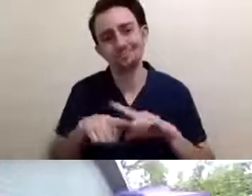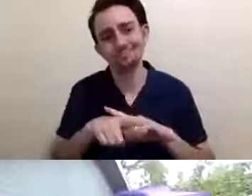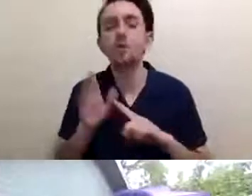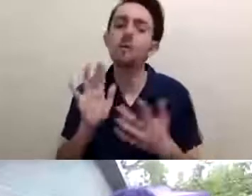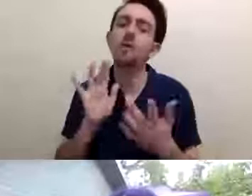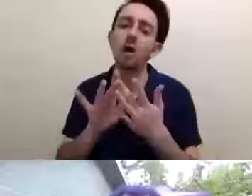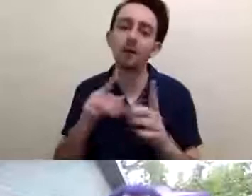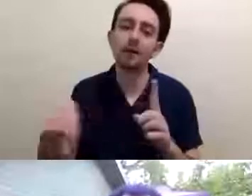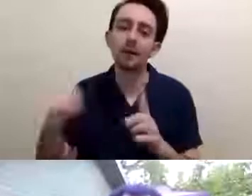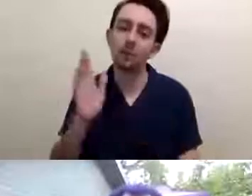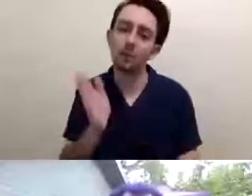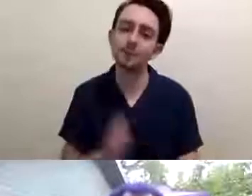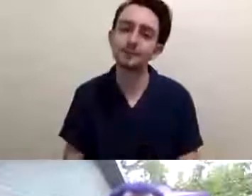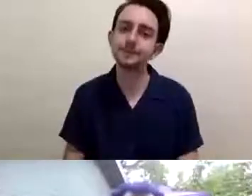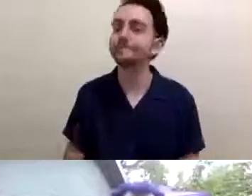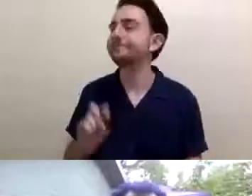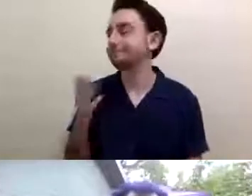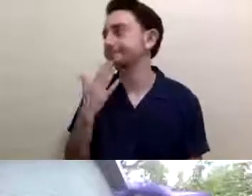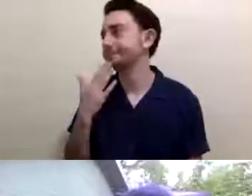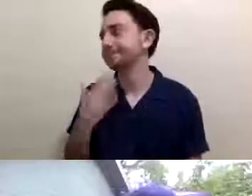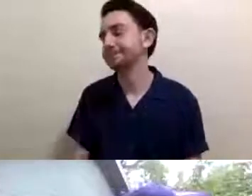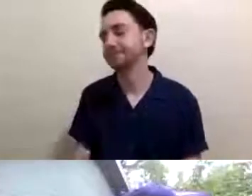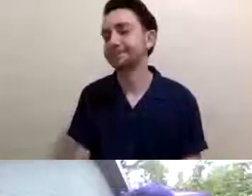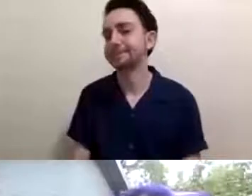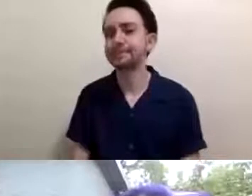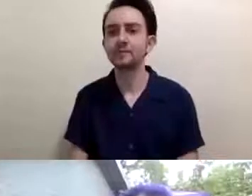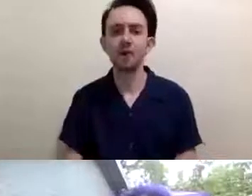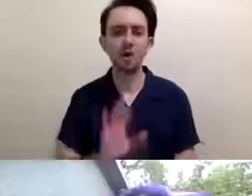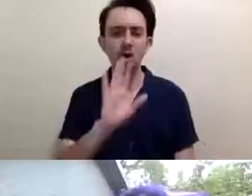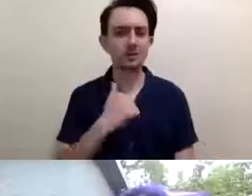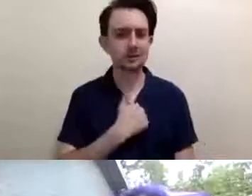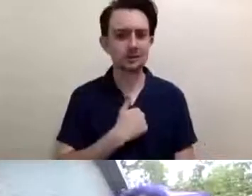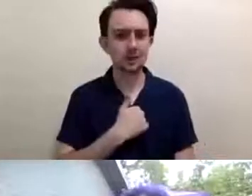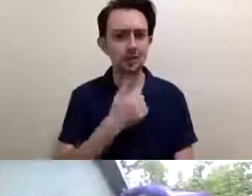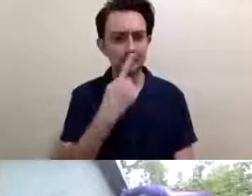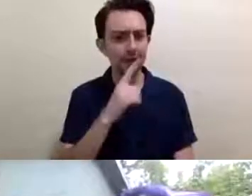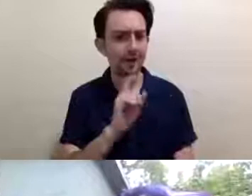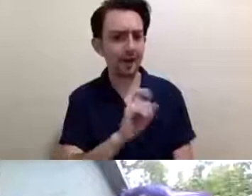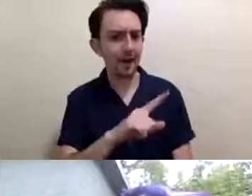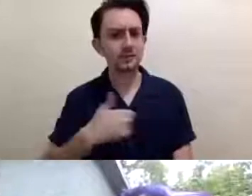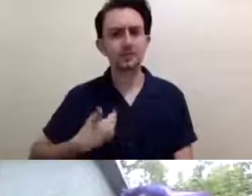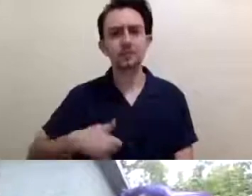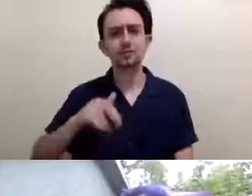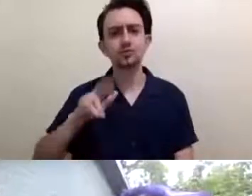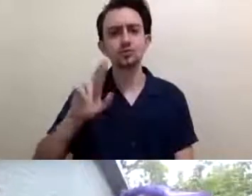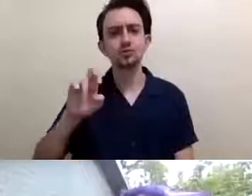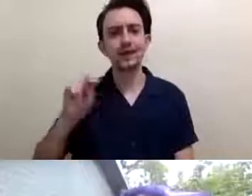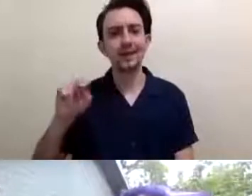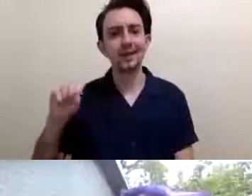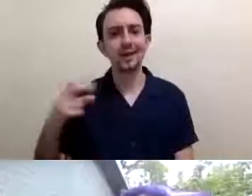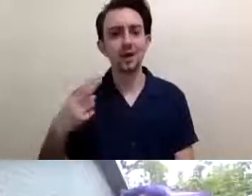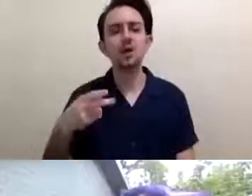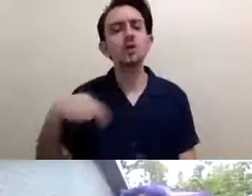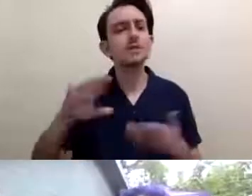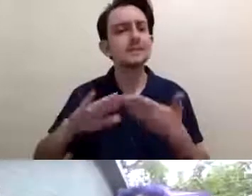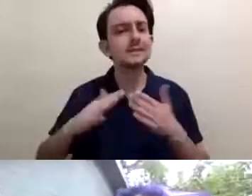Yeah. And then Sorry, can I ask the city employees to just drop in the chat what